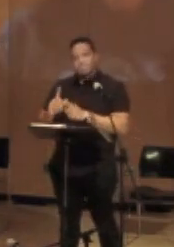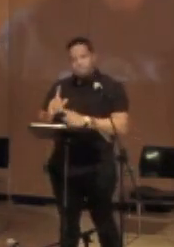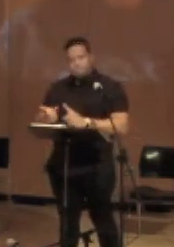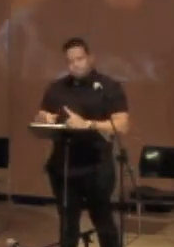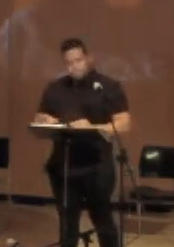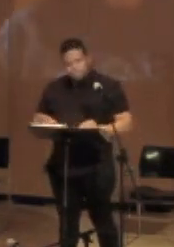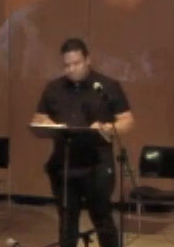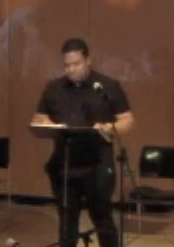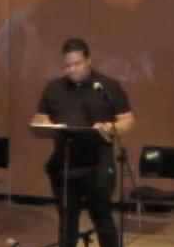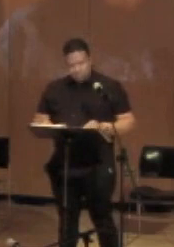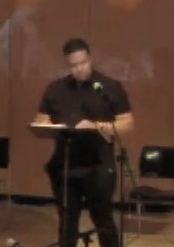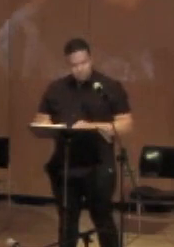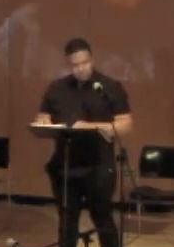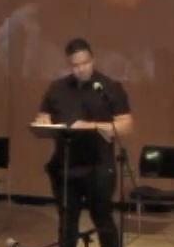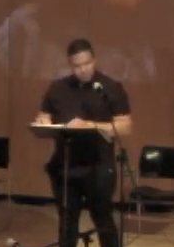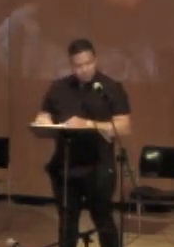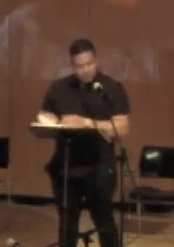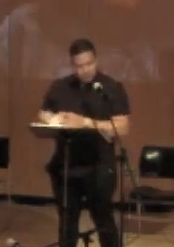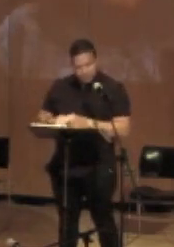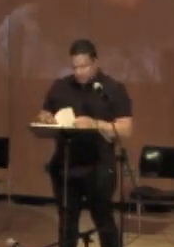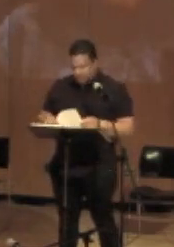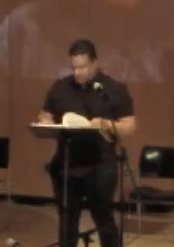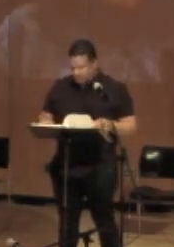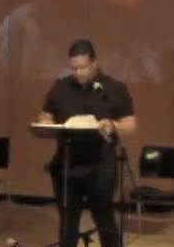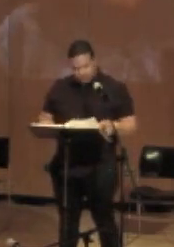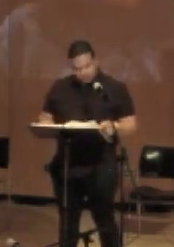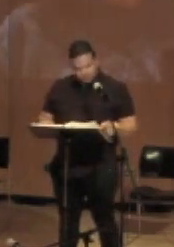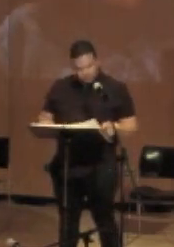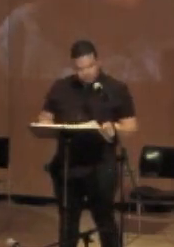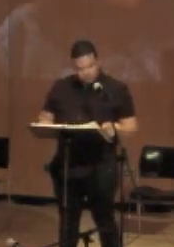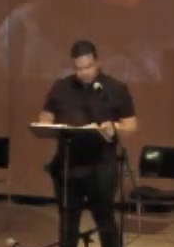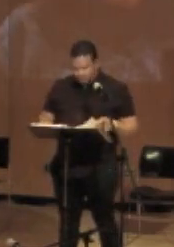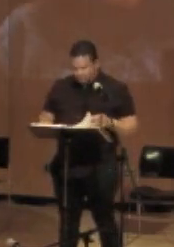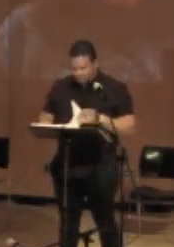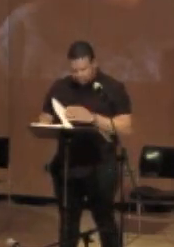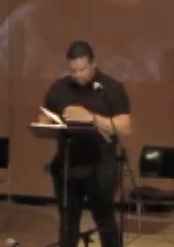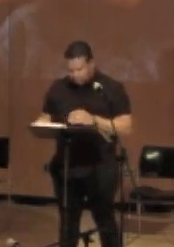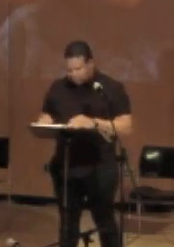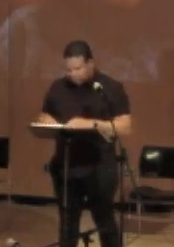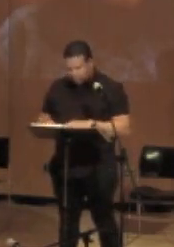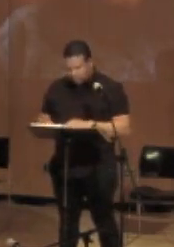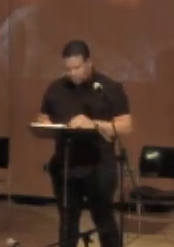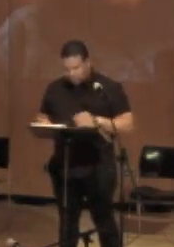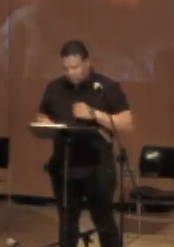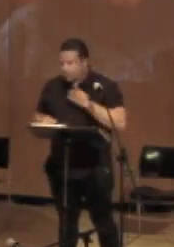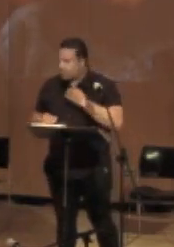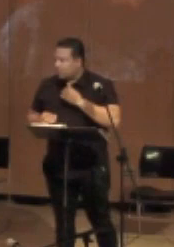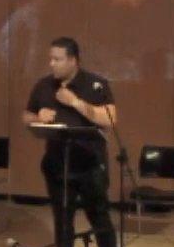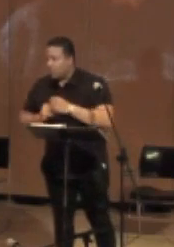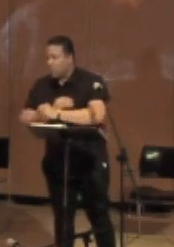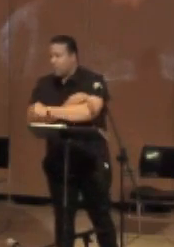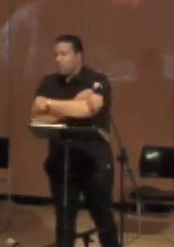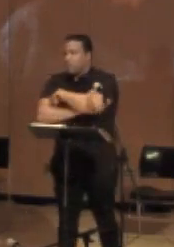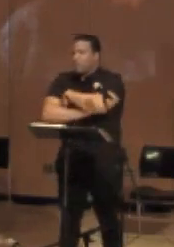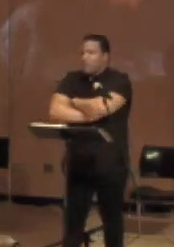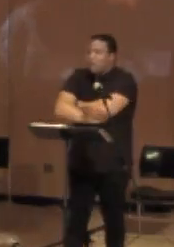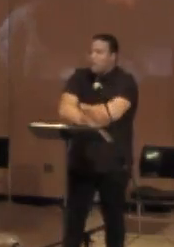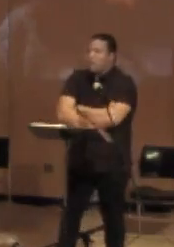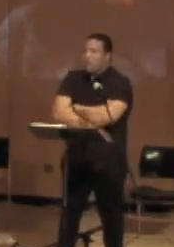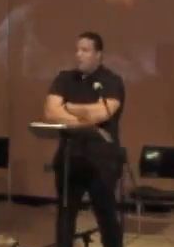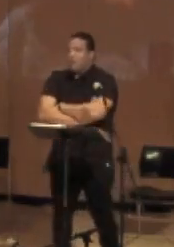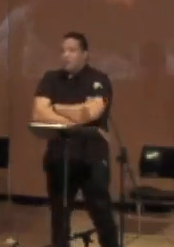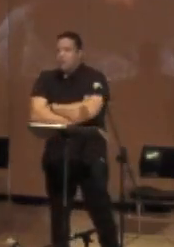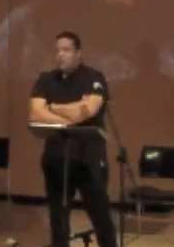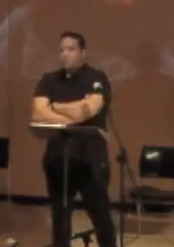um and Mar is has generously offered to read a role in one of these actual readings or the kind of